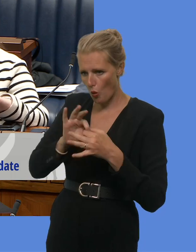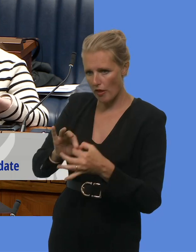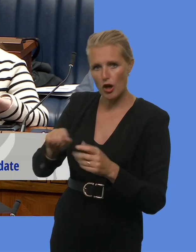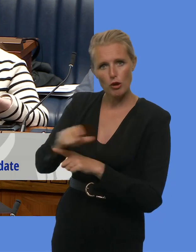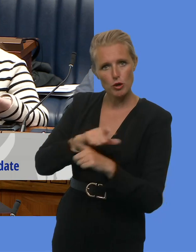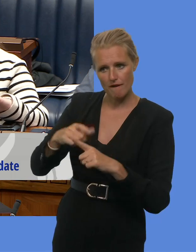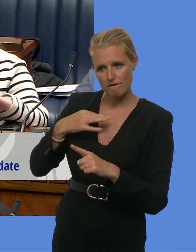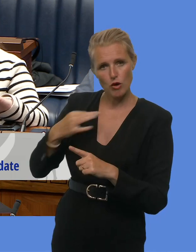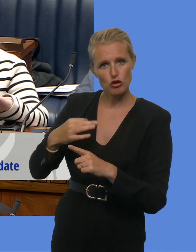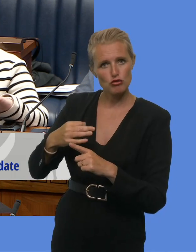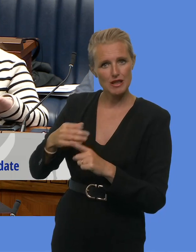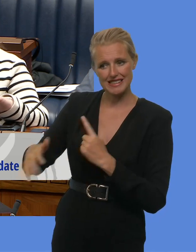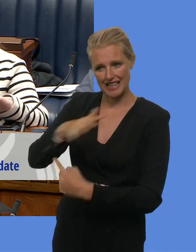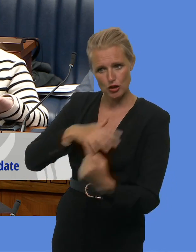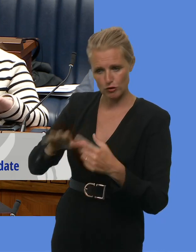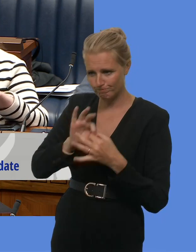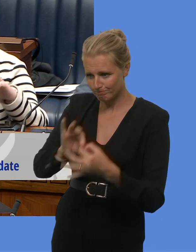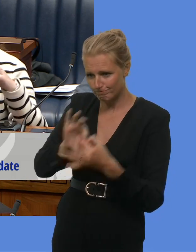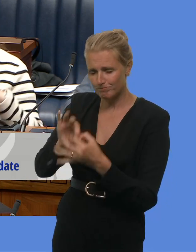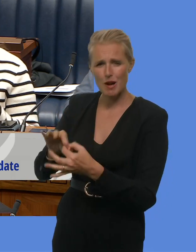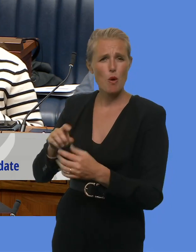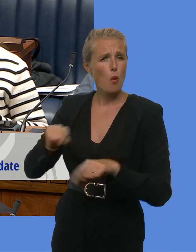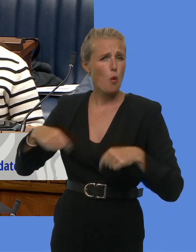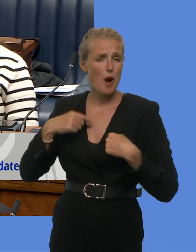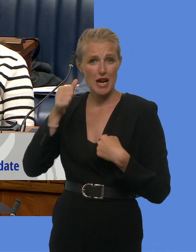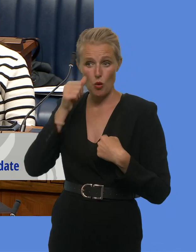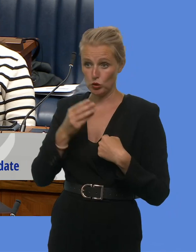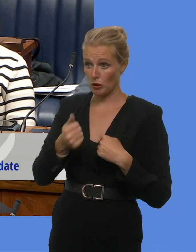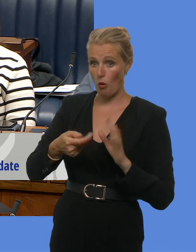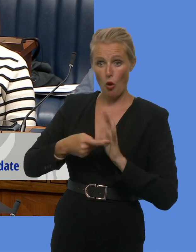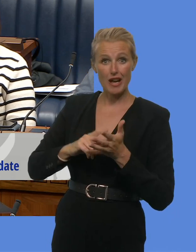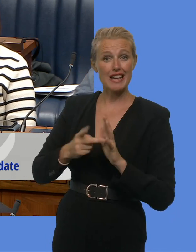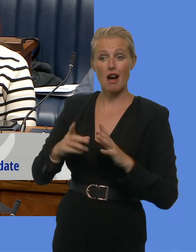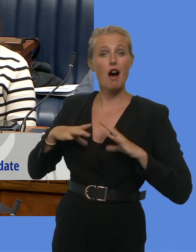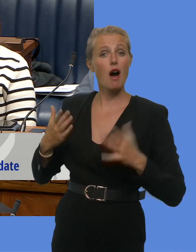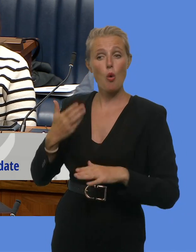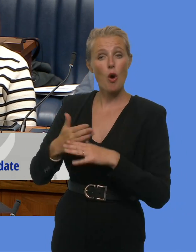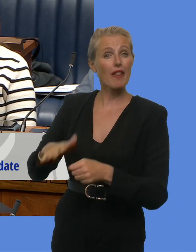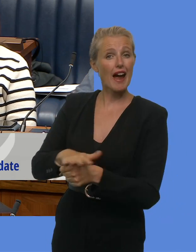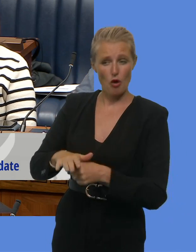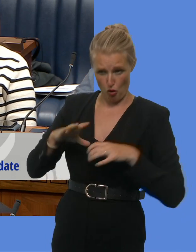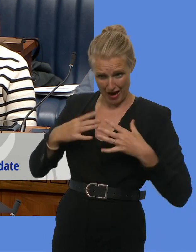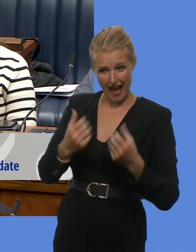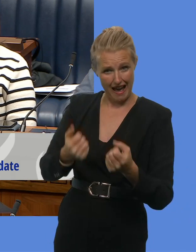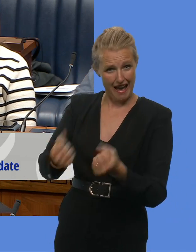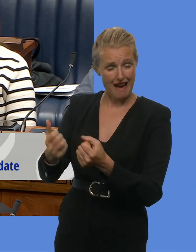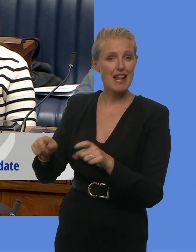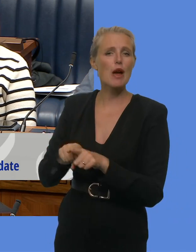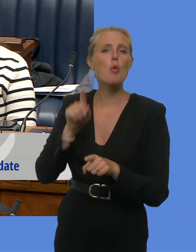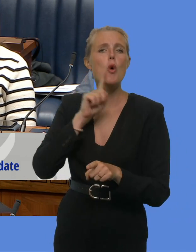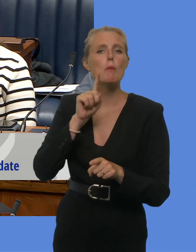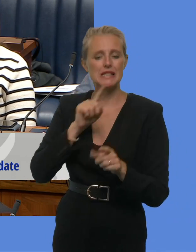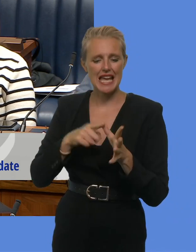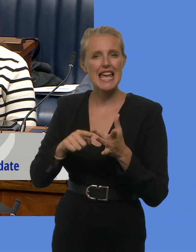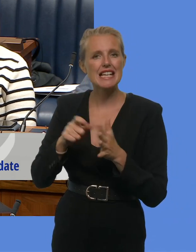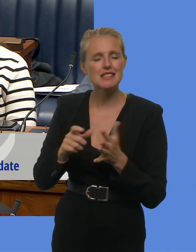in the first instance, but we're very aware that great organisations that work in this area already, existing organisations such as Women's Aid, as Nexus